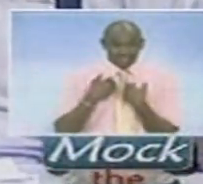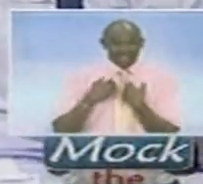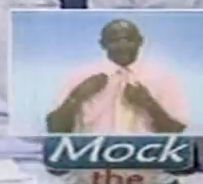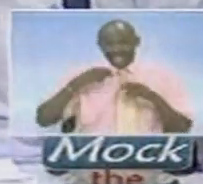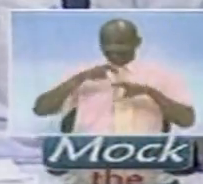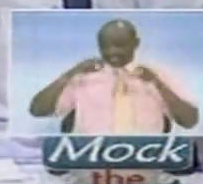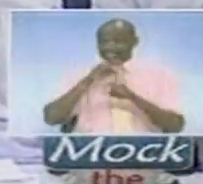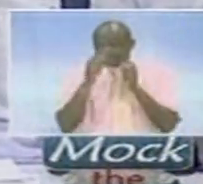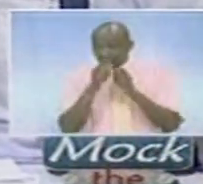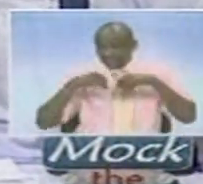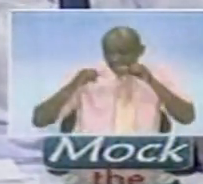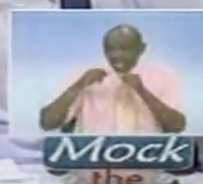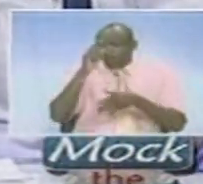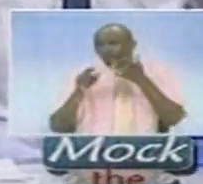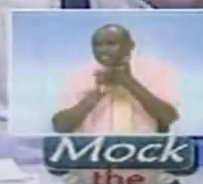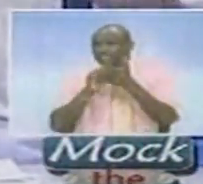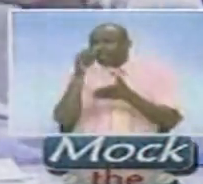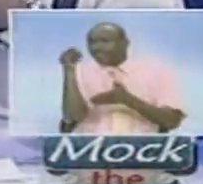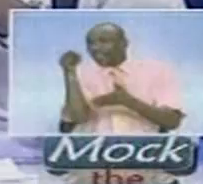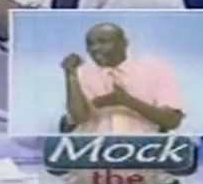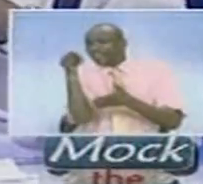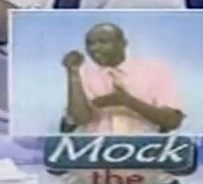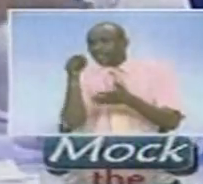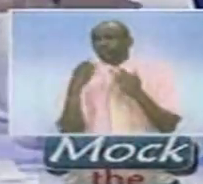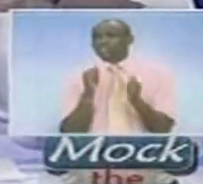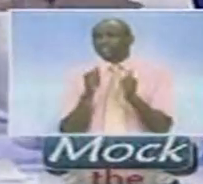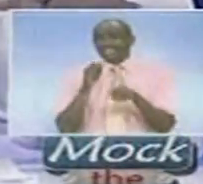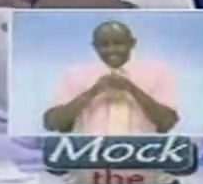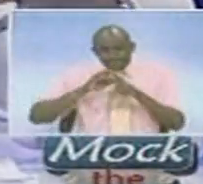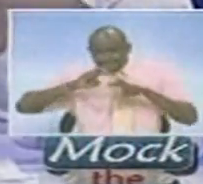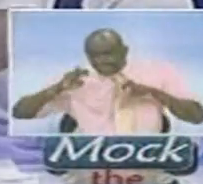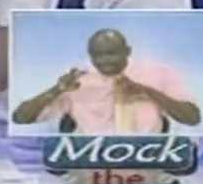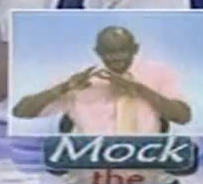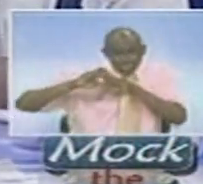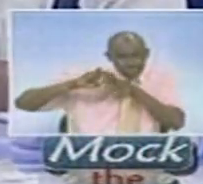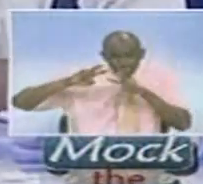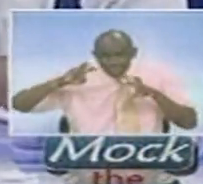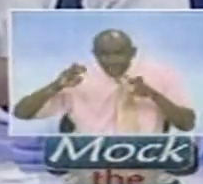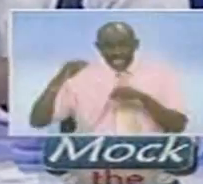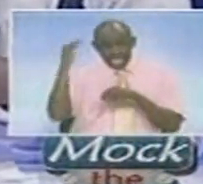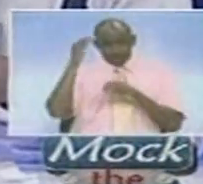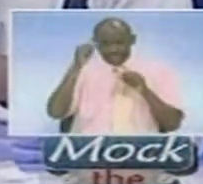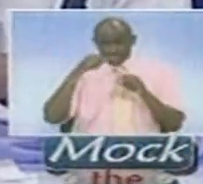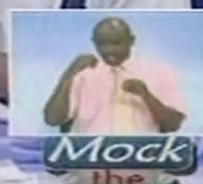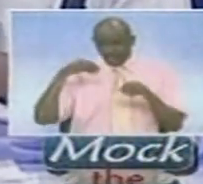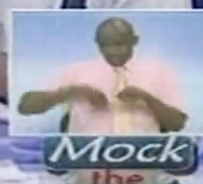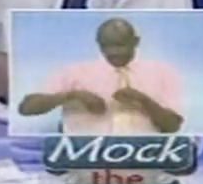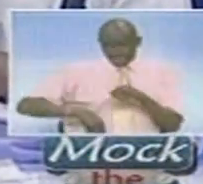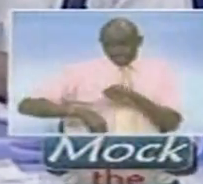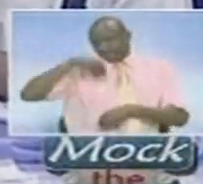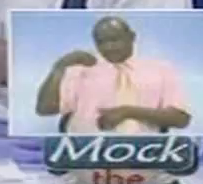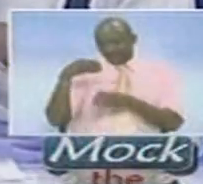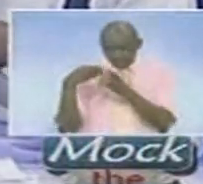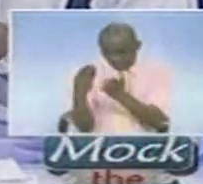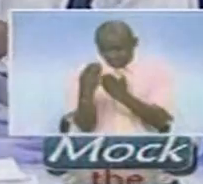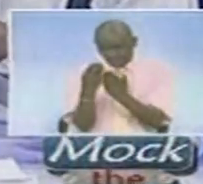Investigative team did try to find out what was written on that note, and after scavenging through the head of state's coat pockets, they managed to find